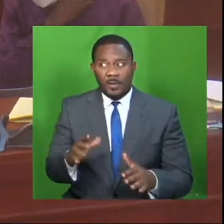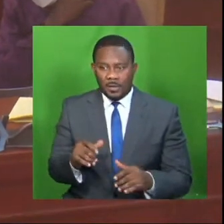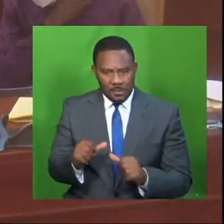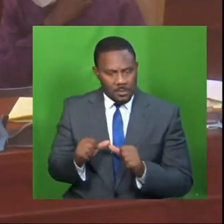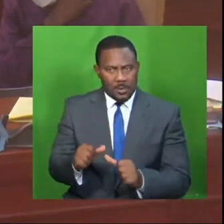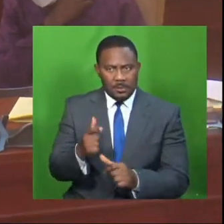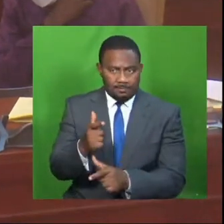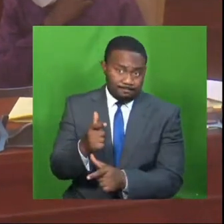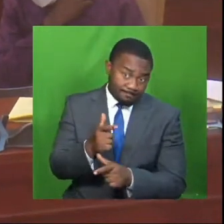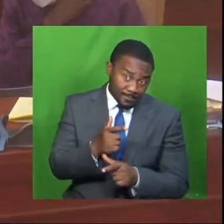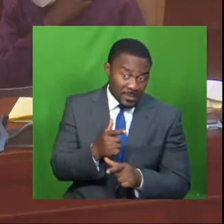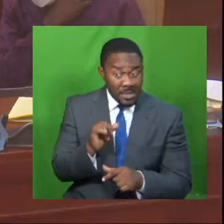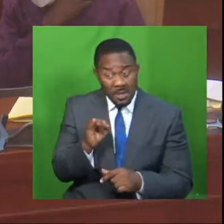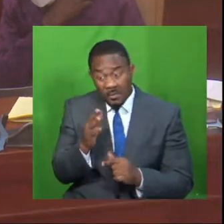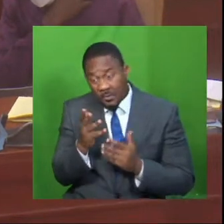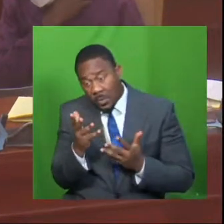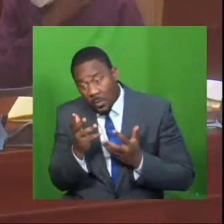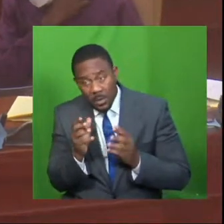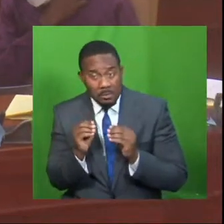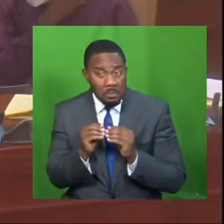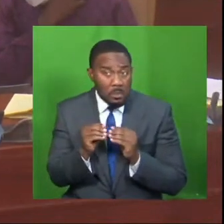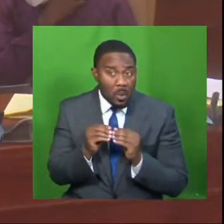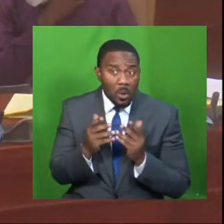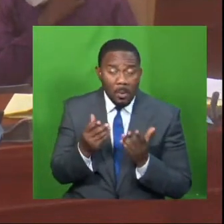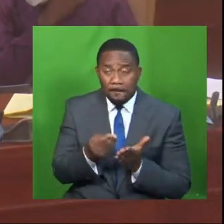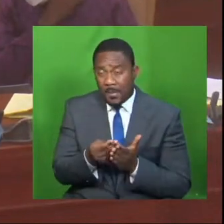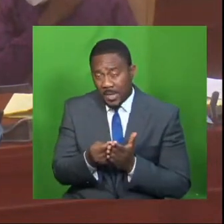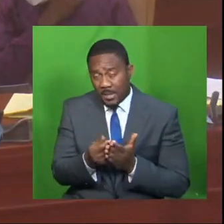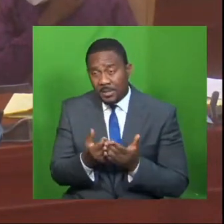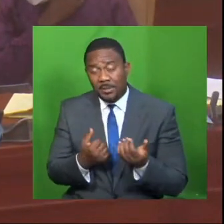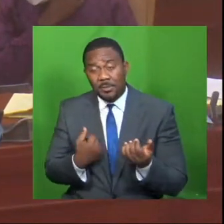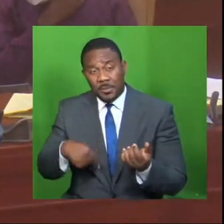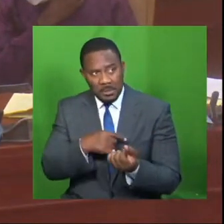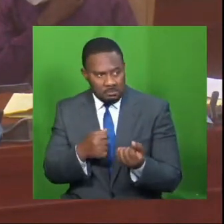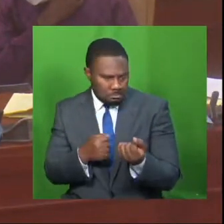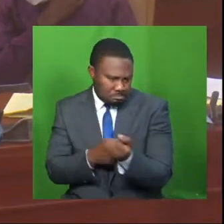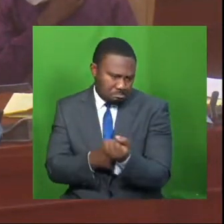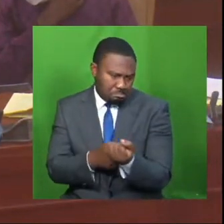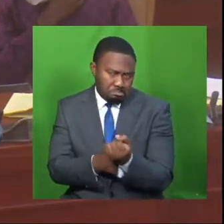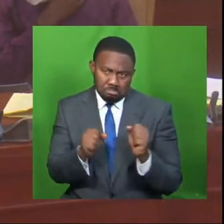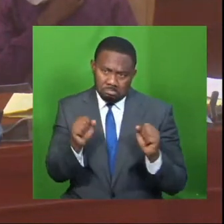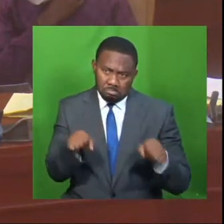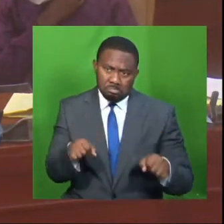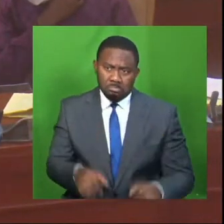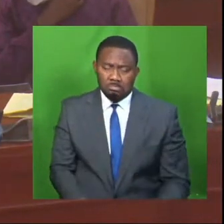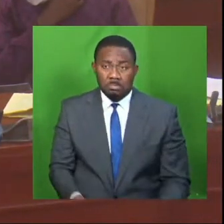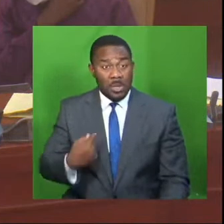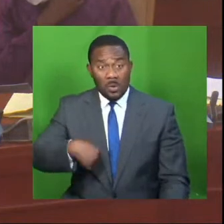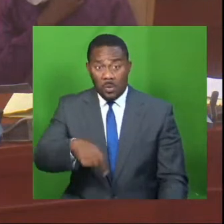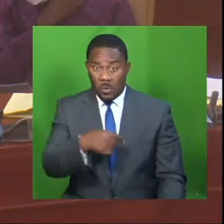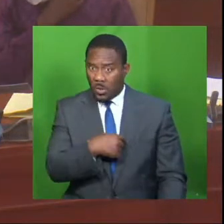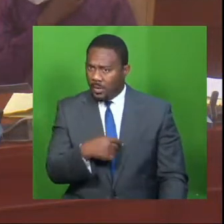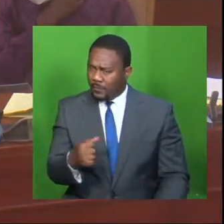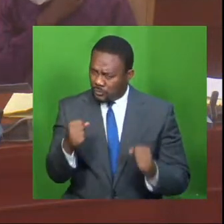meet. Mr. Speaker, as demonstrably communicated by the Honorable Ibrahim